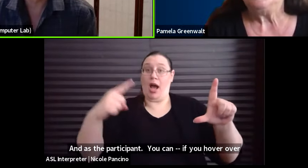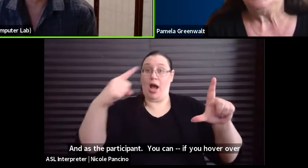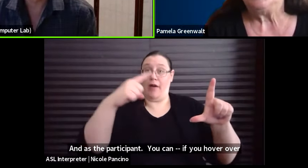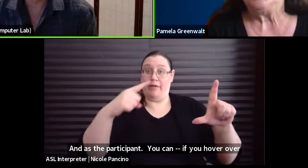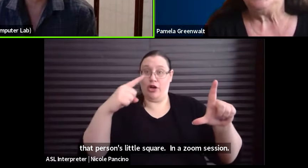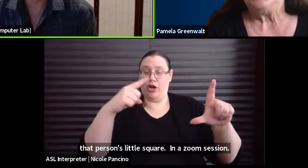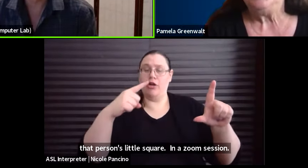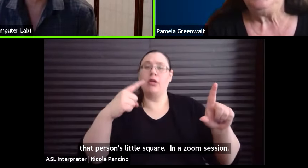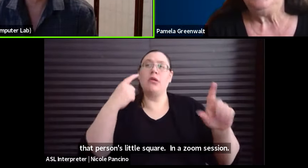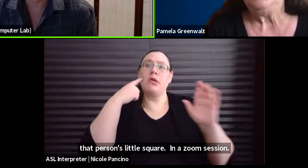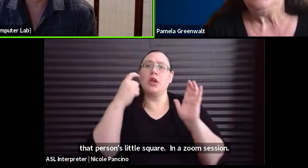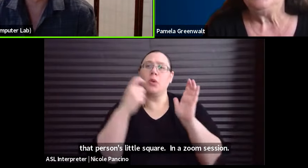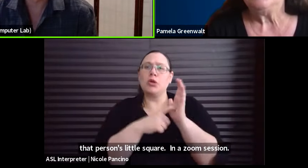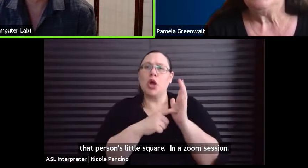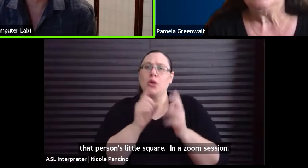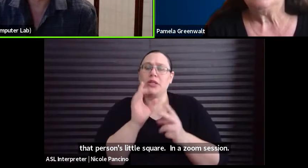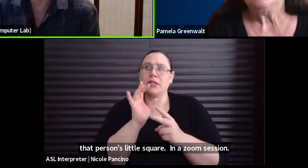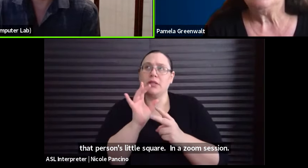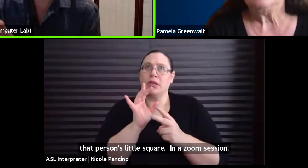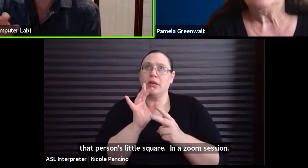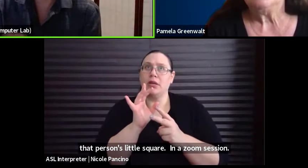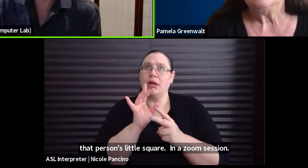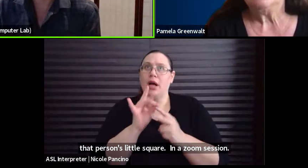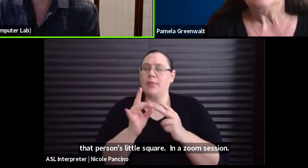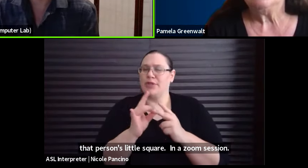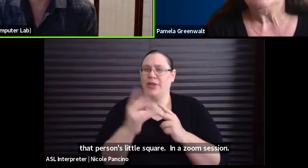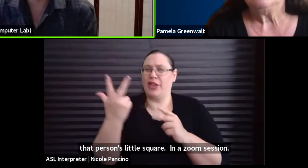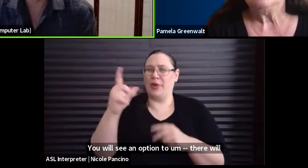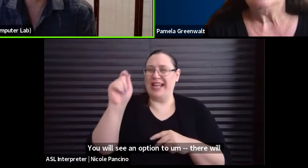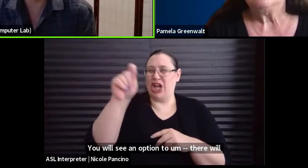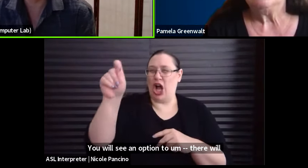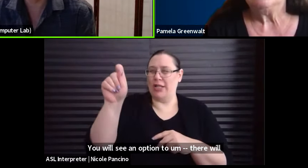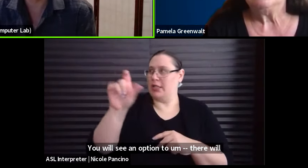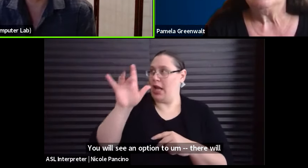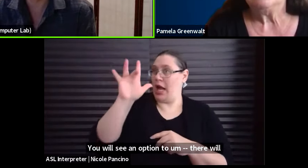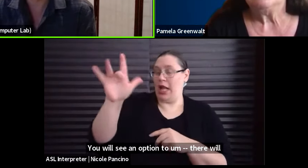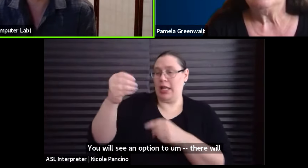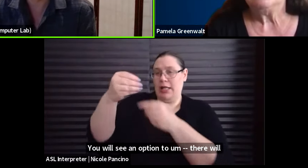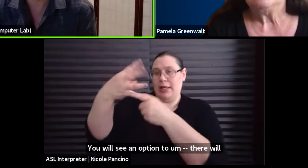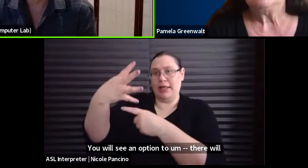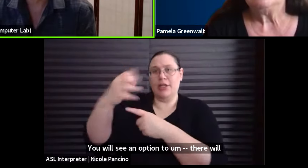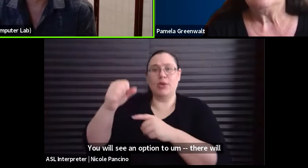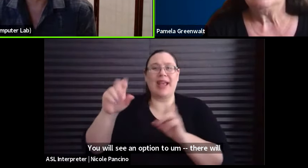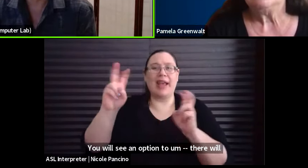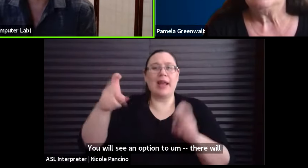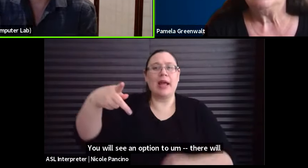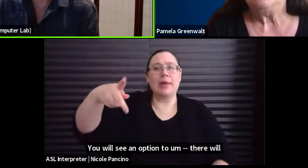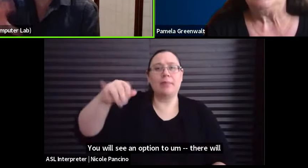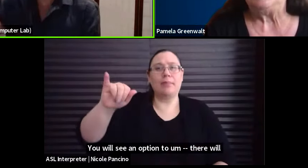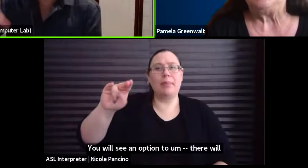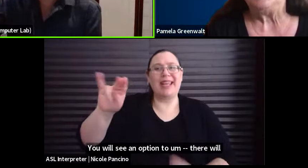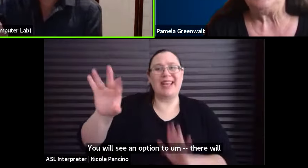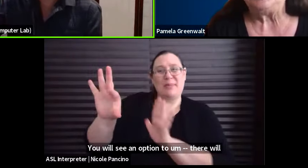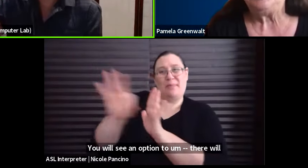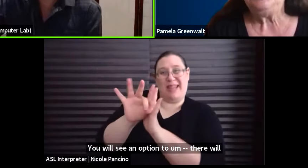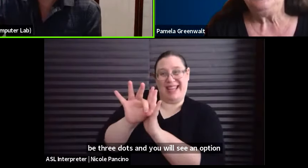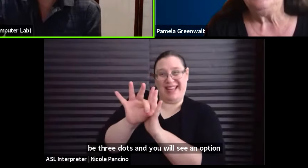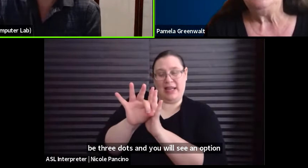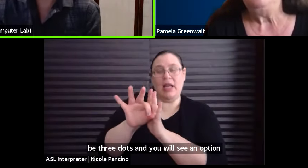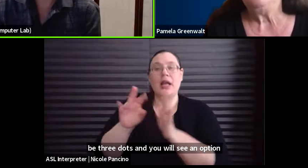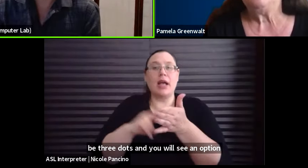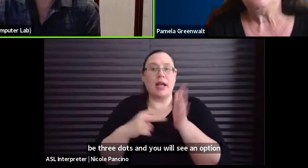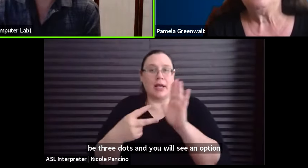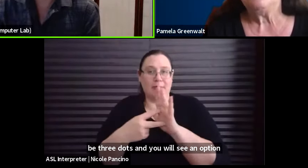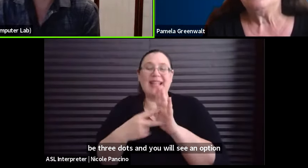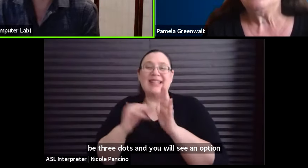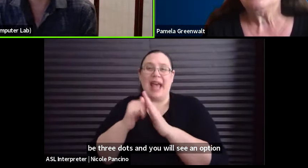will see an option to, there'll be 3 dots, and you'll see an option to pin that square, which means that square will be front and